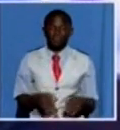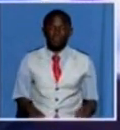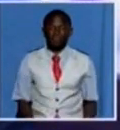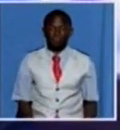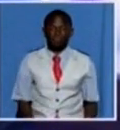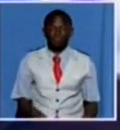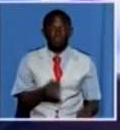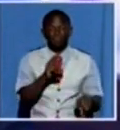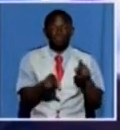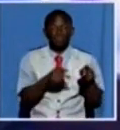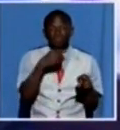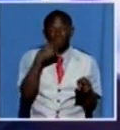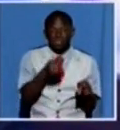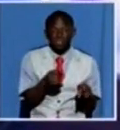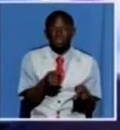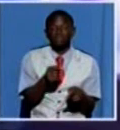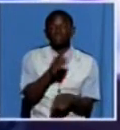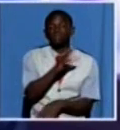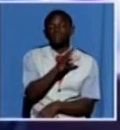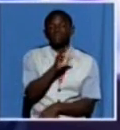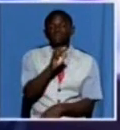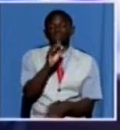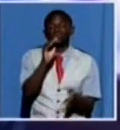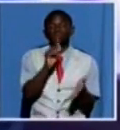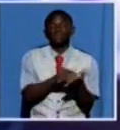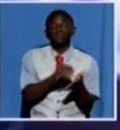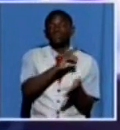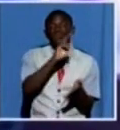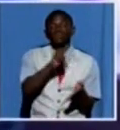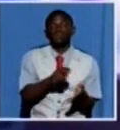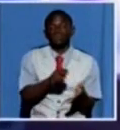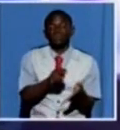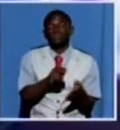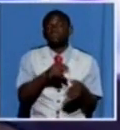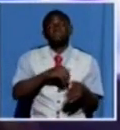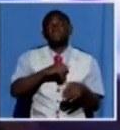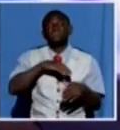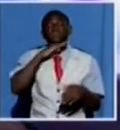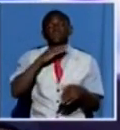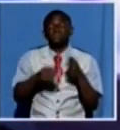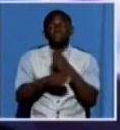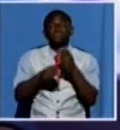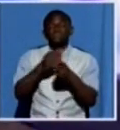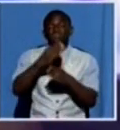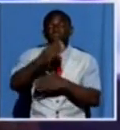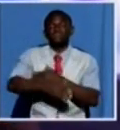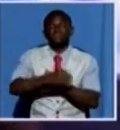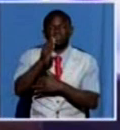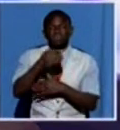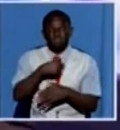at $500,000. And I've challenged them, even in Parliament. I did challenge them that if you can come